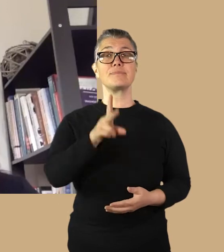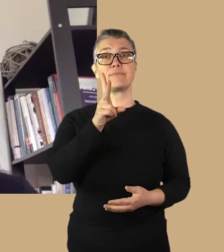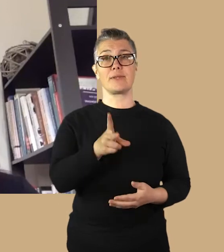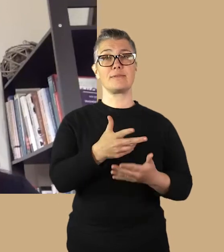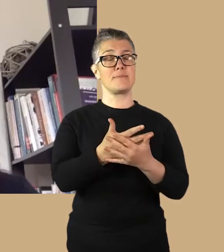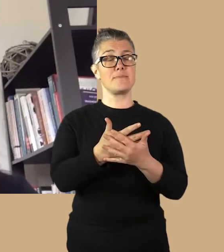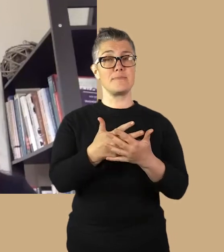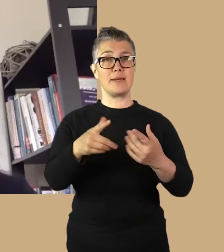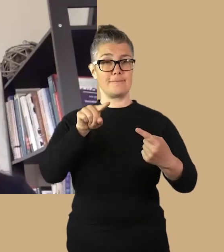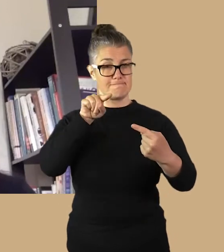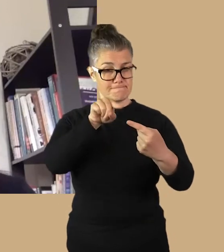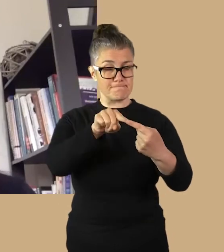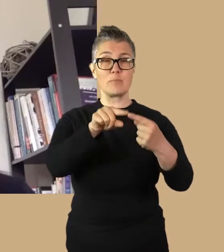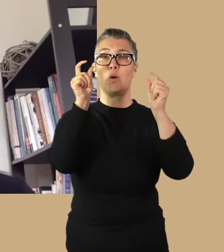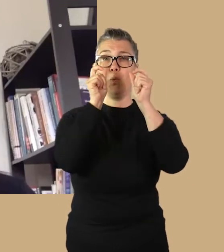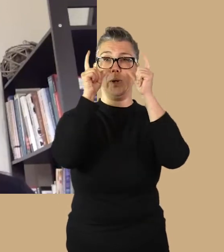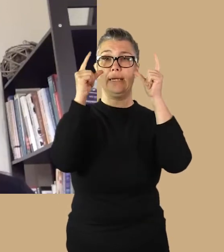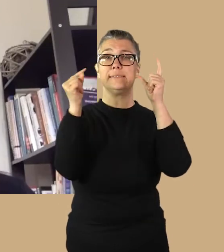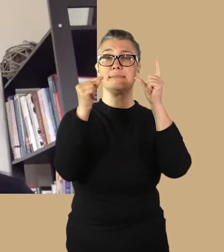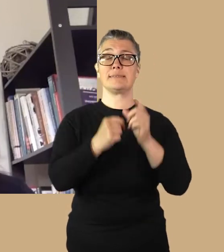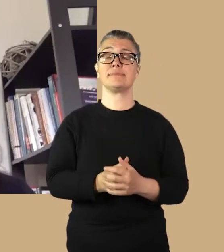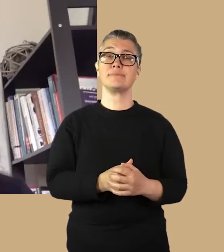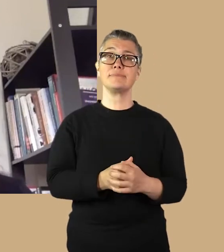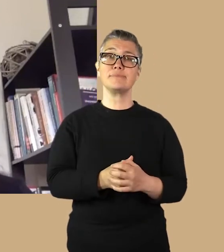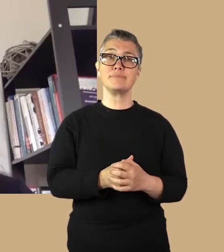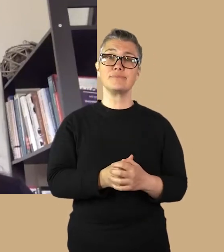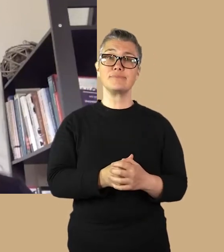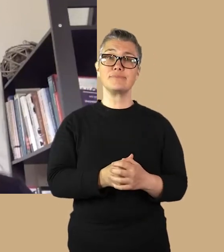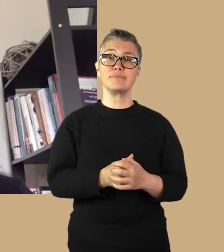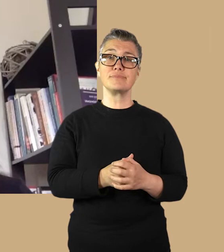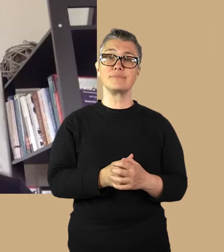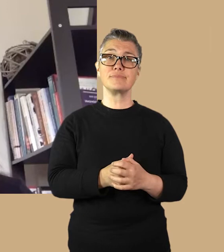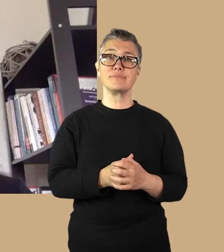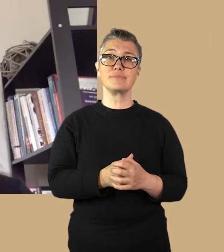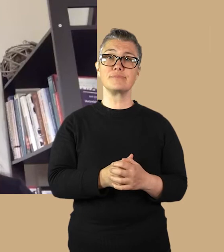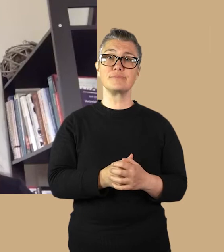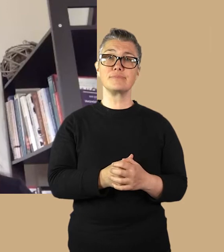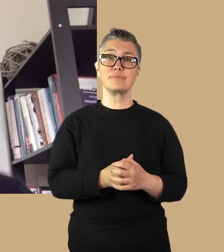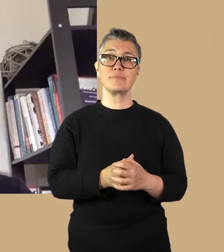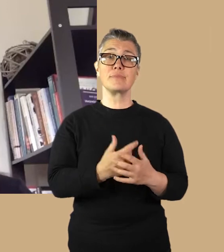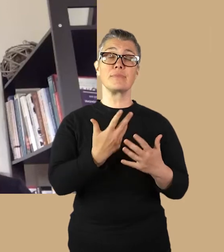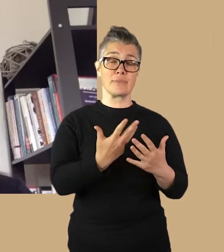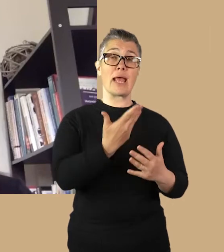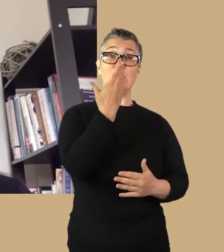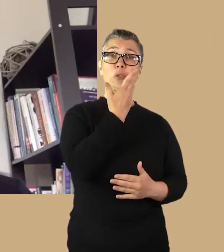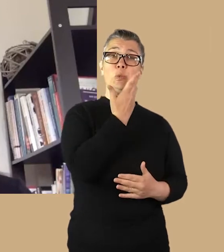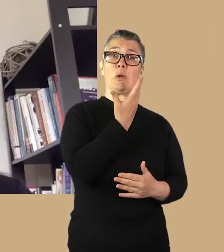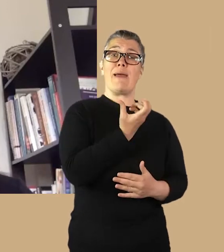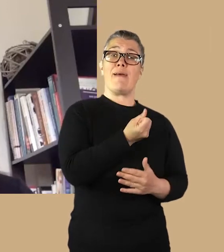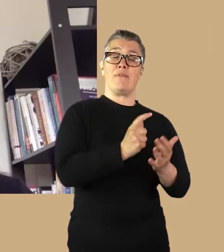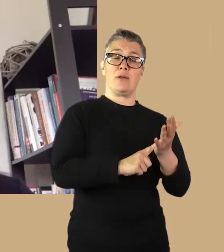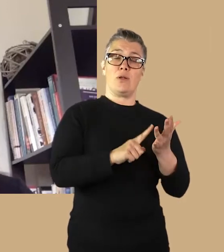Again, awareness is a big thing, but when the school, I think there is there's a loophole to